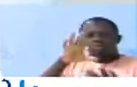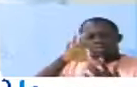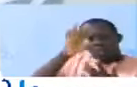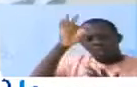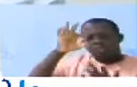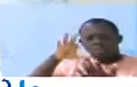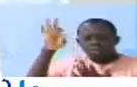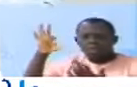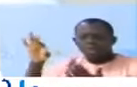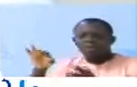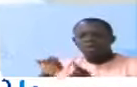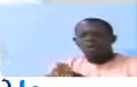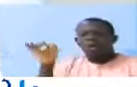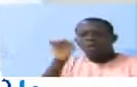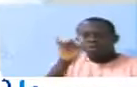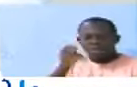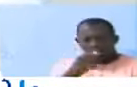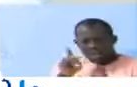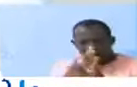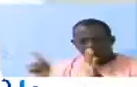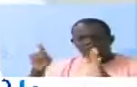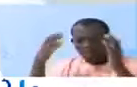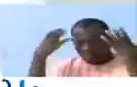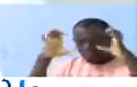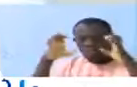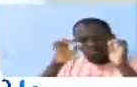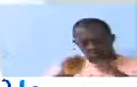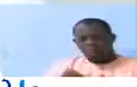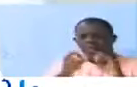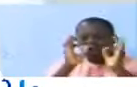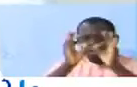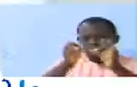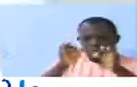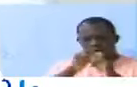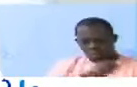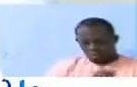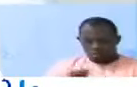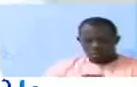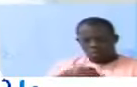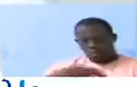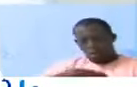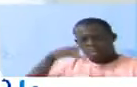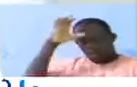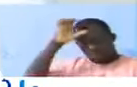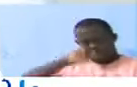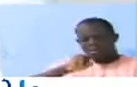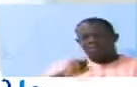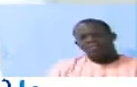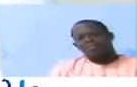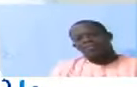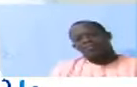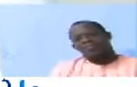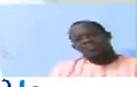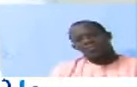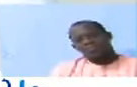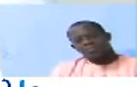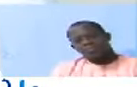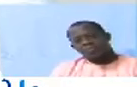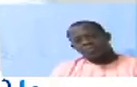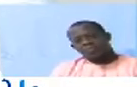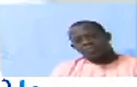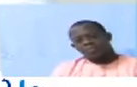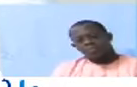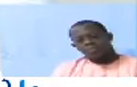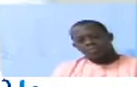talisondo mokono. Iafu koja mwele mmanza kundanyi maralobe nunyameng adabi okono. Sila mwokono fo isi kuul idol nye